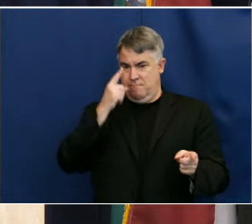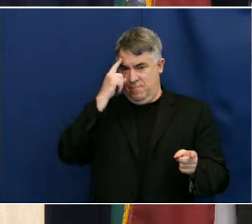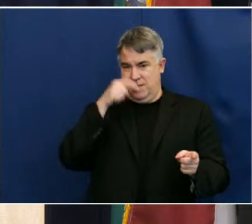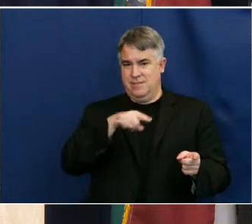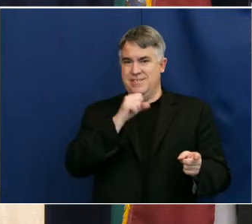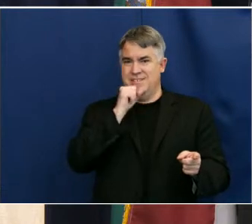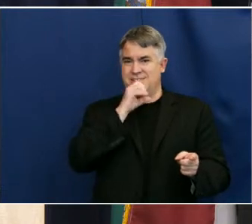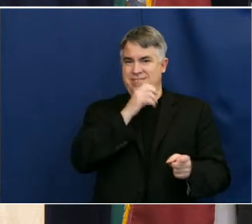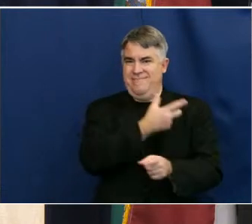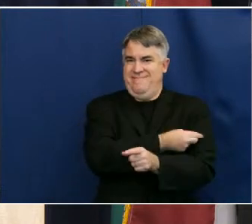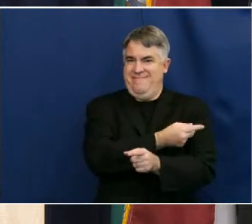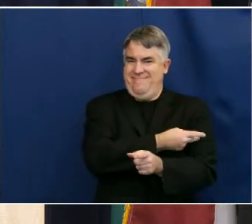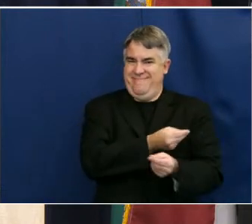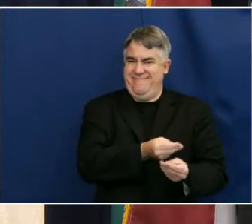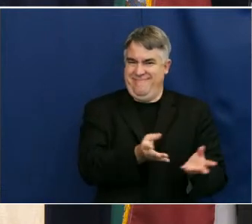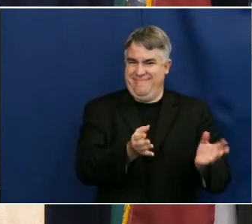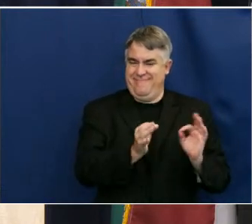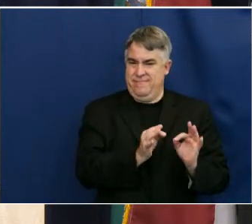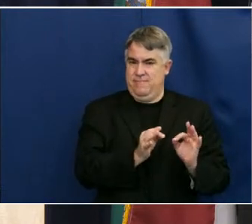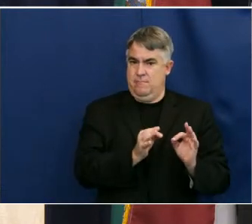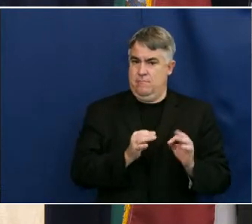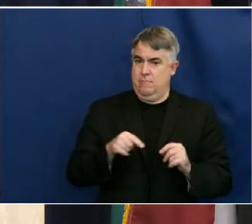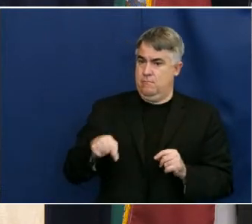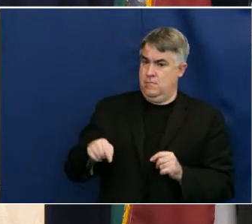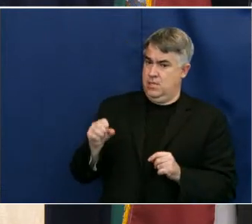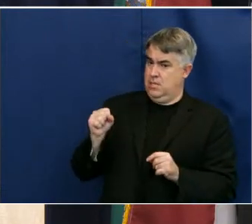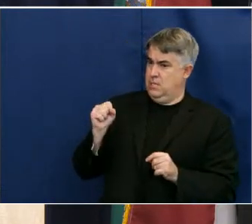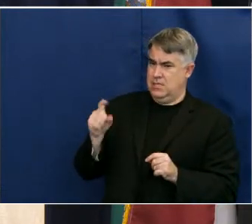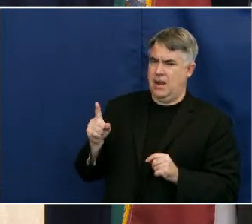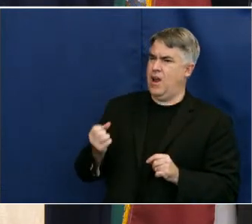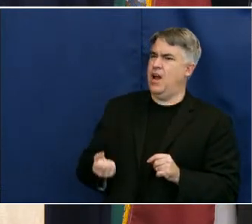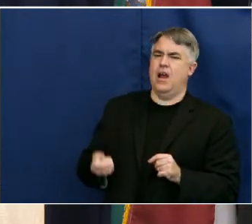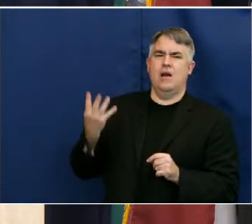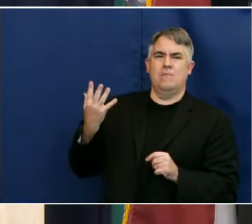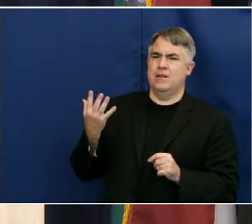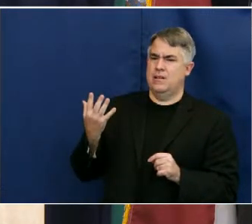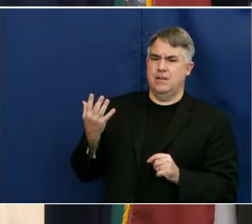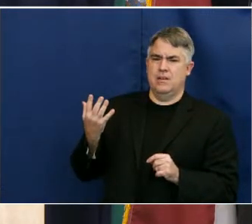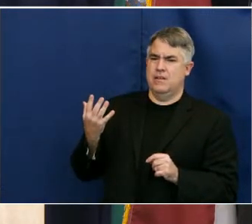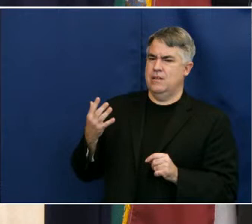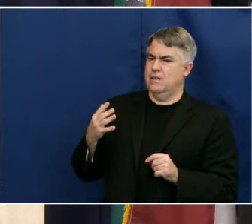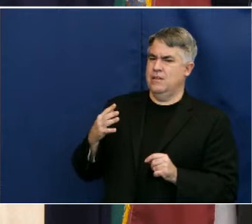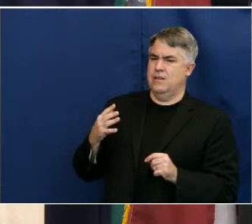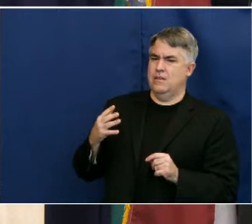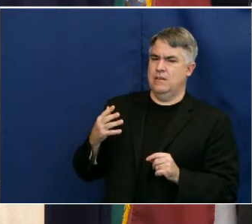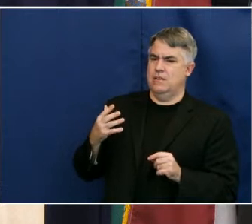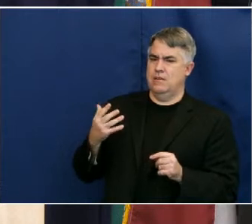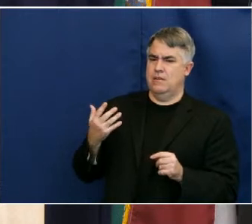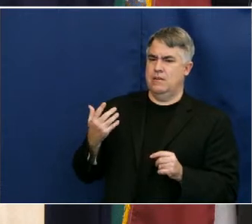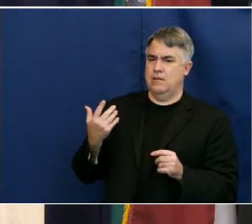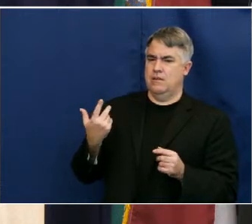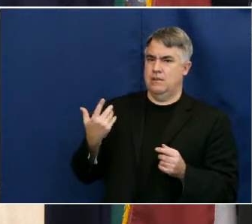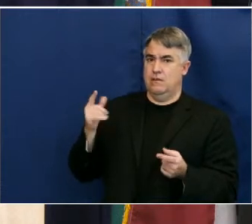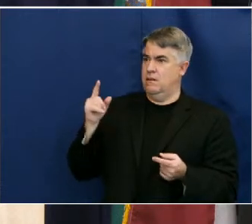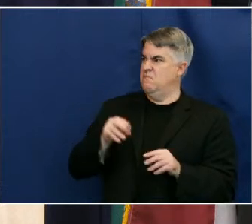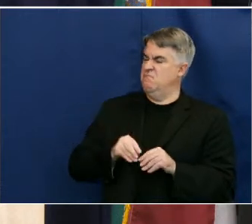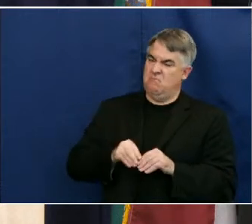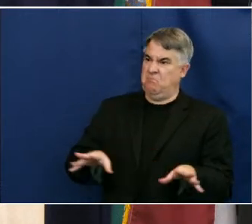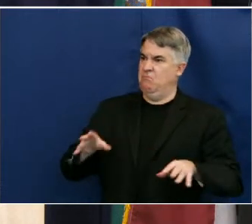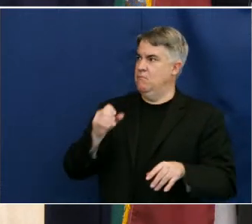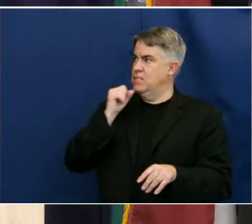can you give us an update at how our SNFs are doing? And I noticed there's still some outbreaks. Just an overall update would be helpful, please. Yeah, I'll